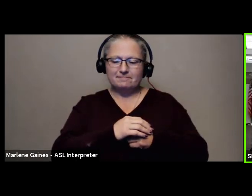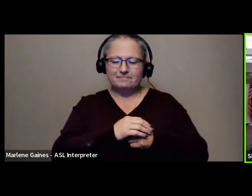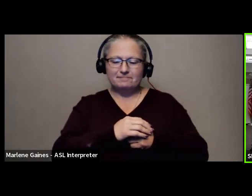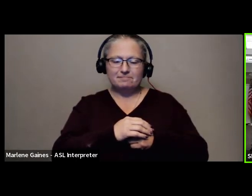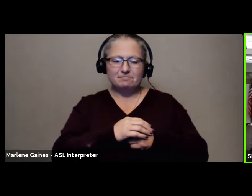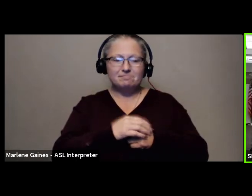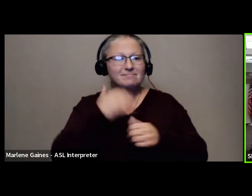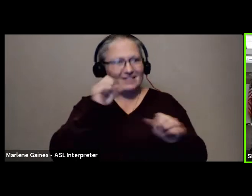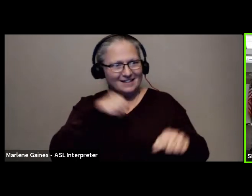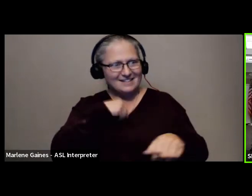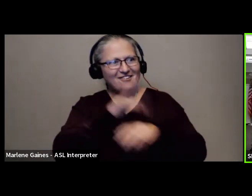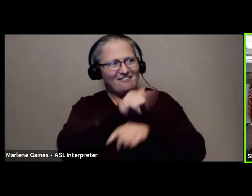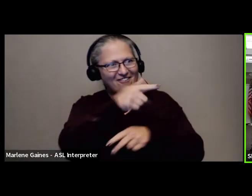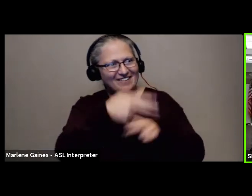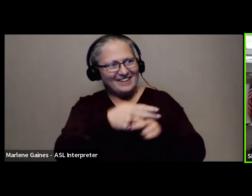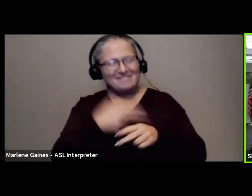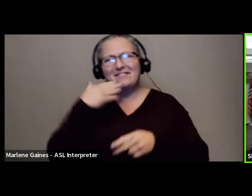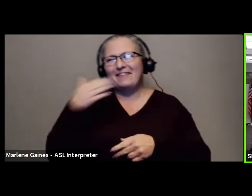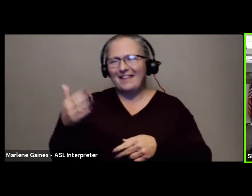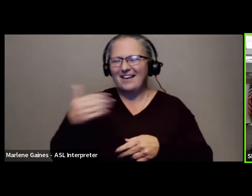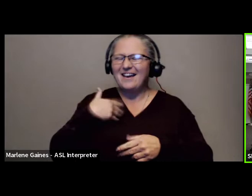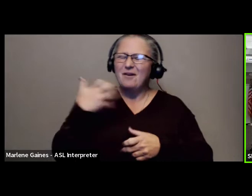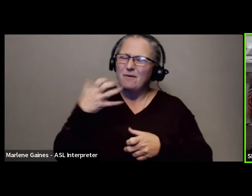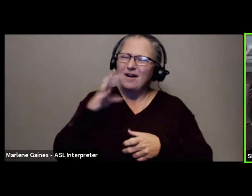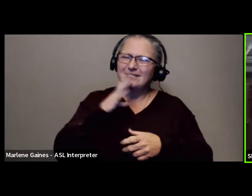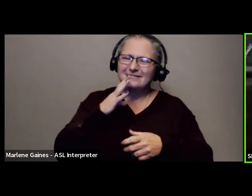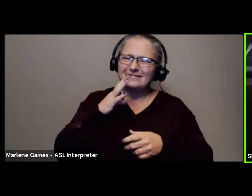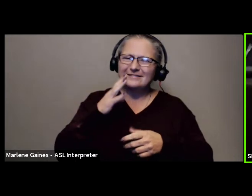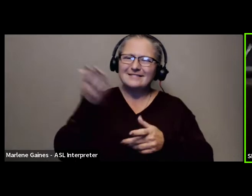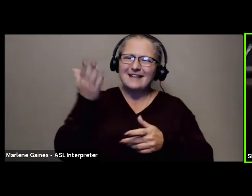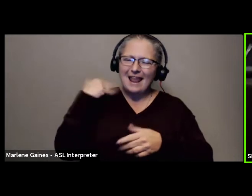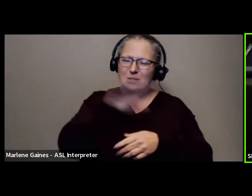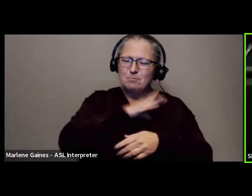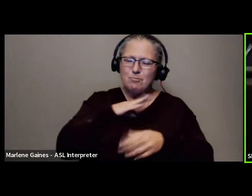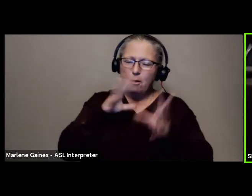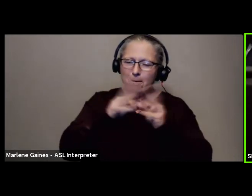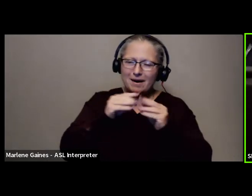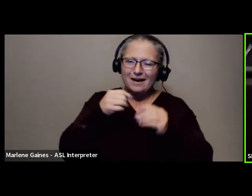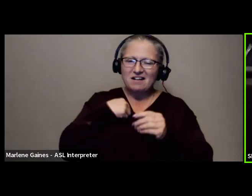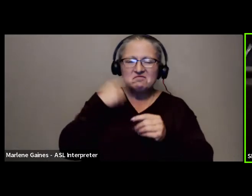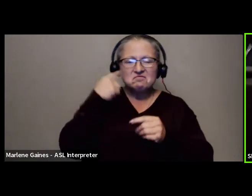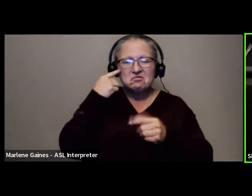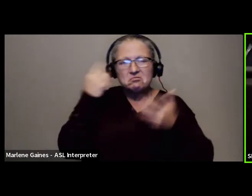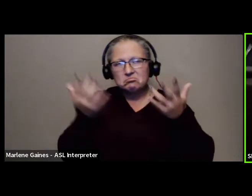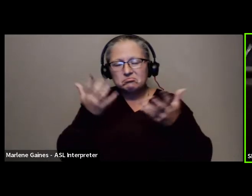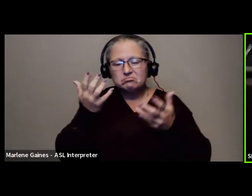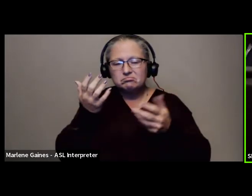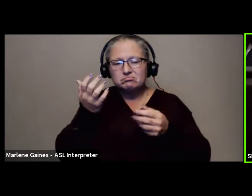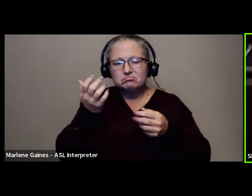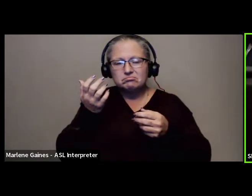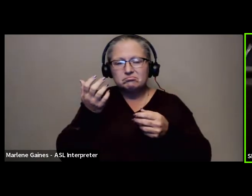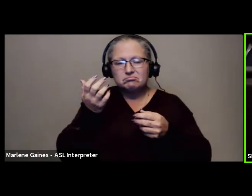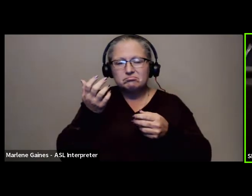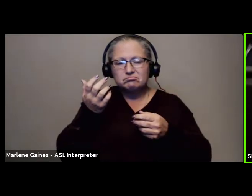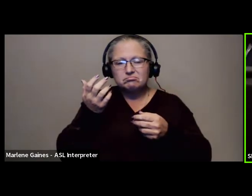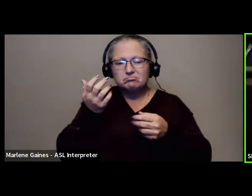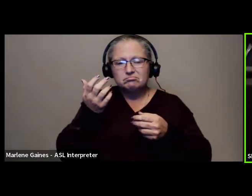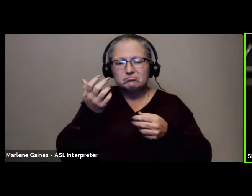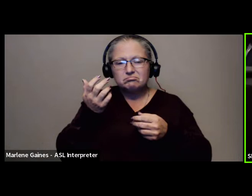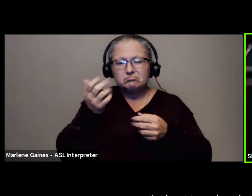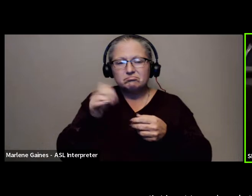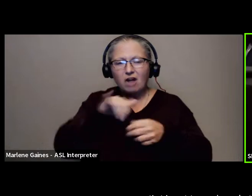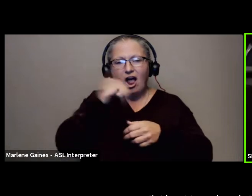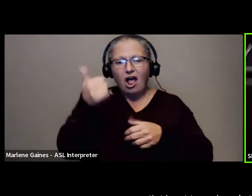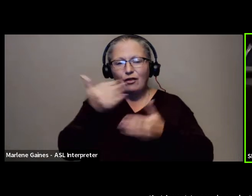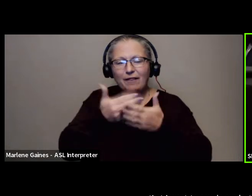Absolutely. I'm calling on you, Trustee Chavez. Thank you. You're up. I had something that I wanted to say at our last board meeting, and I just figured we had other things